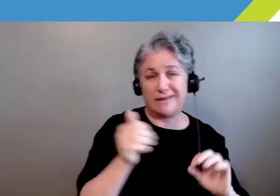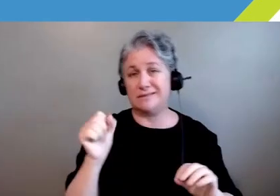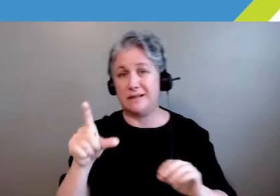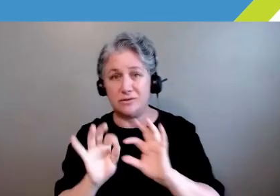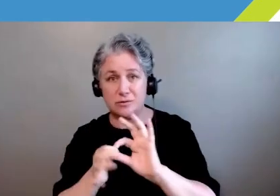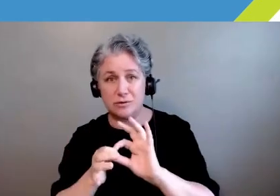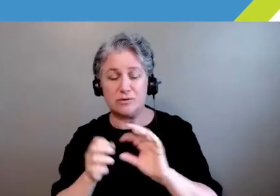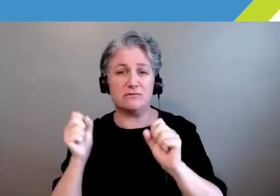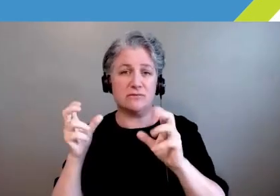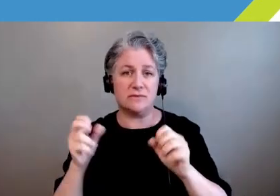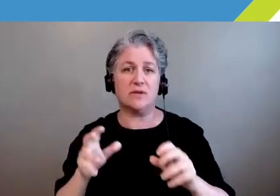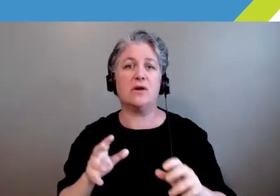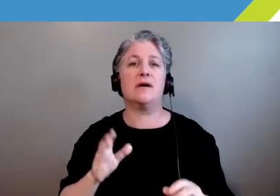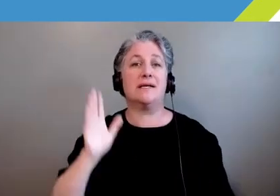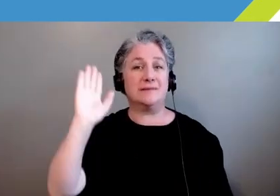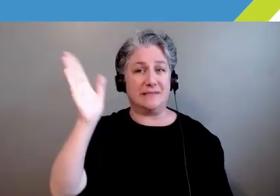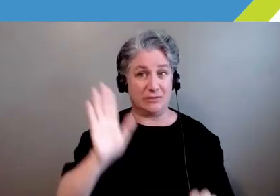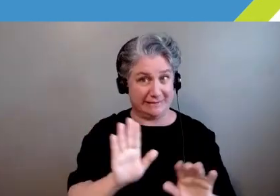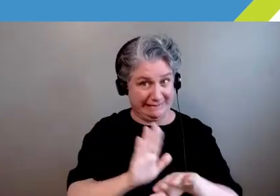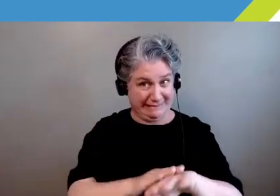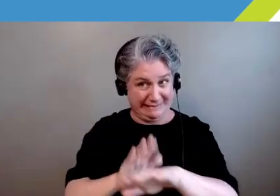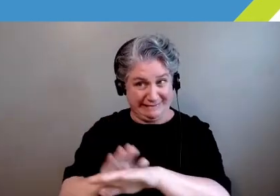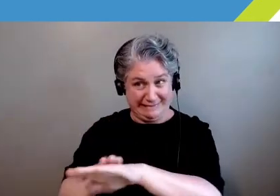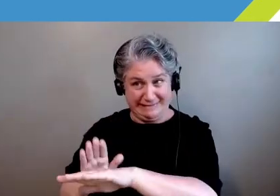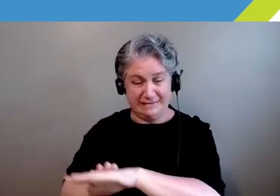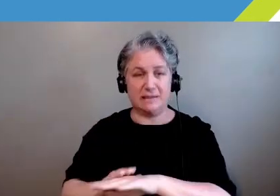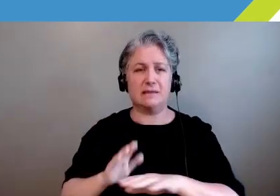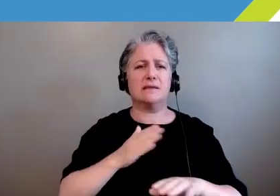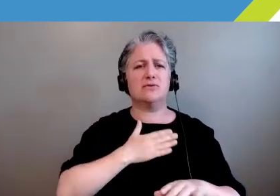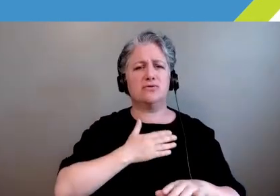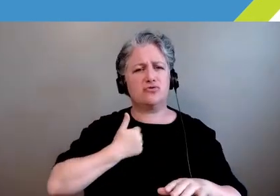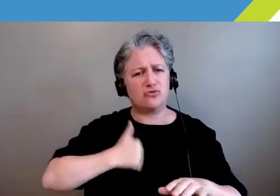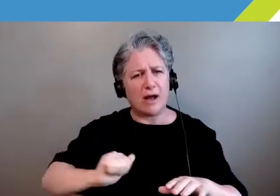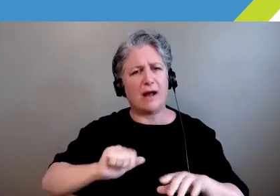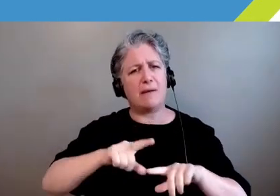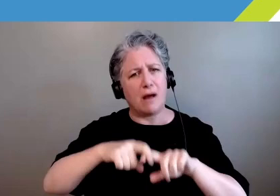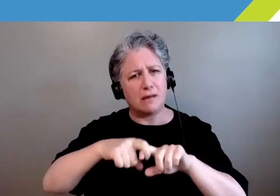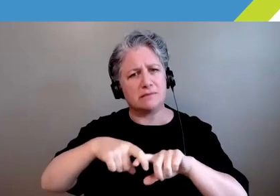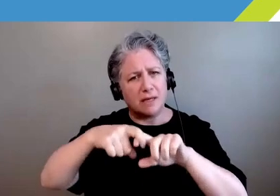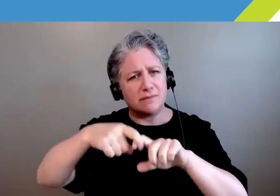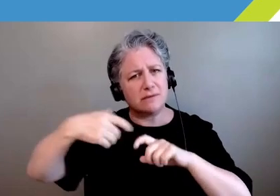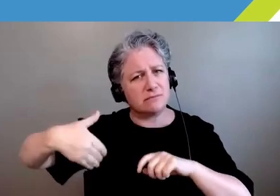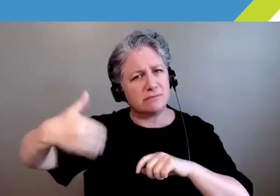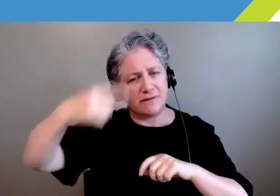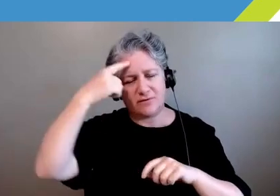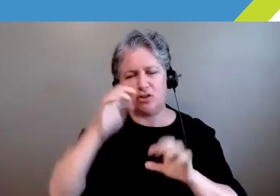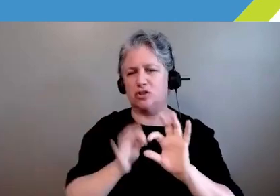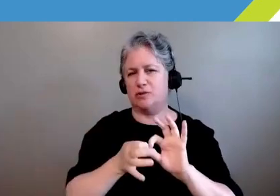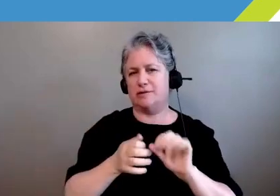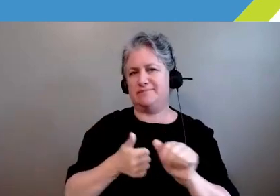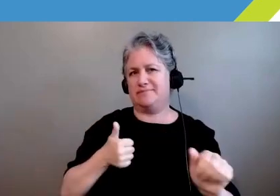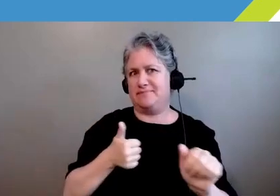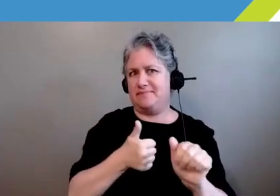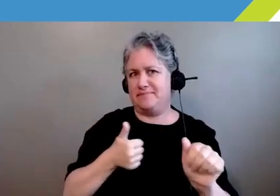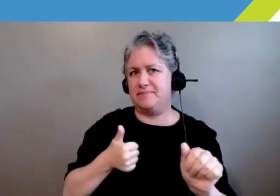interpreters, so speakers, make sure to leave some pauses for the interpreters. Thank you.